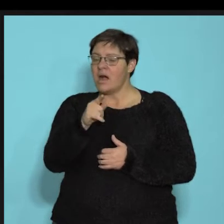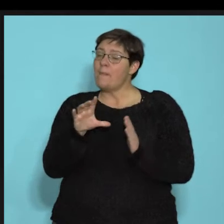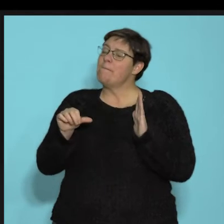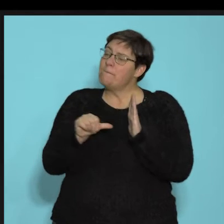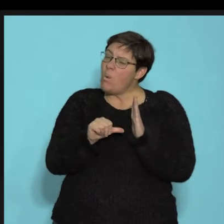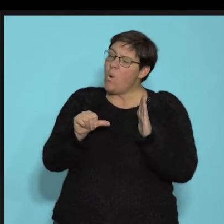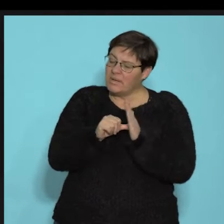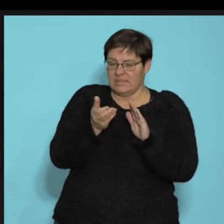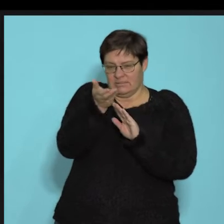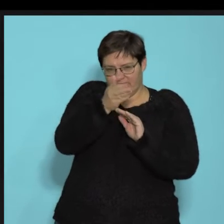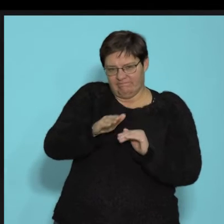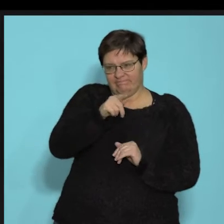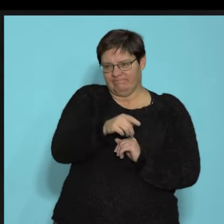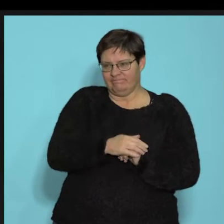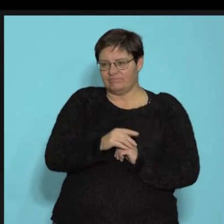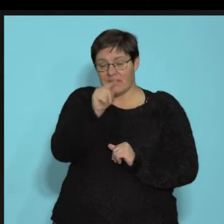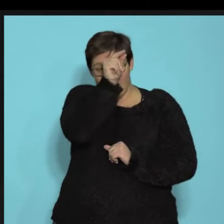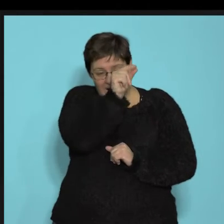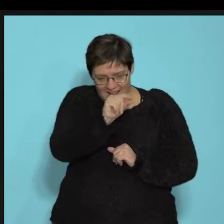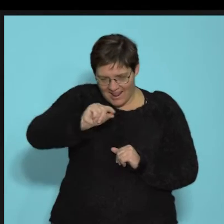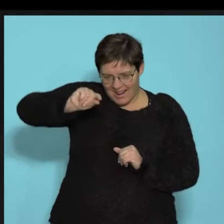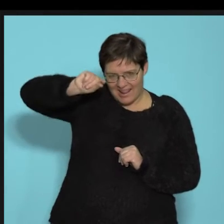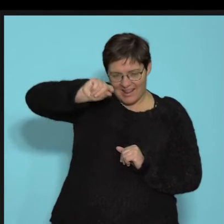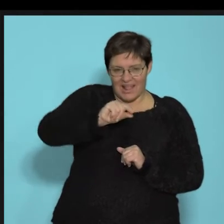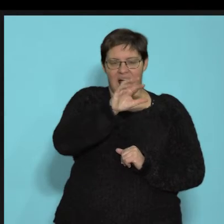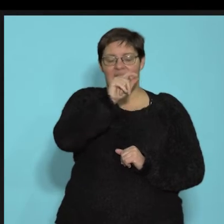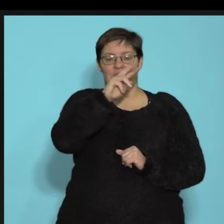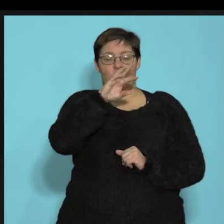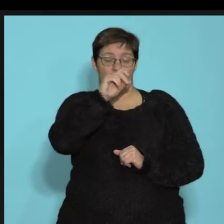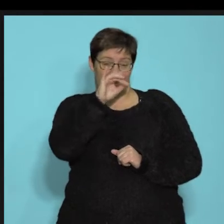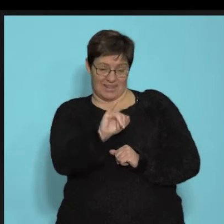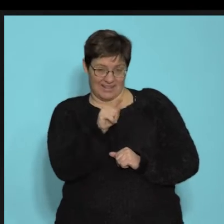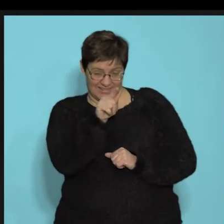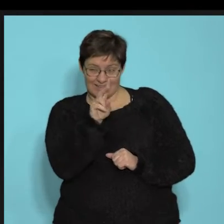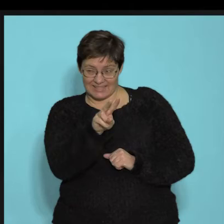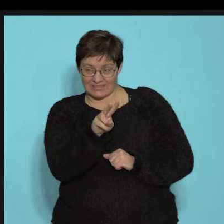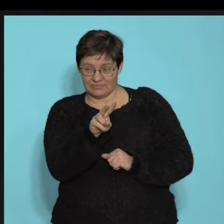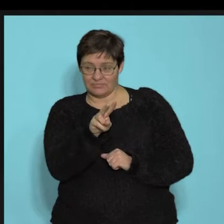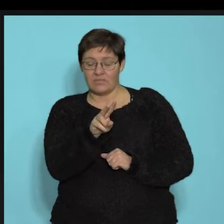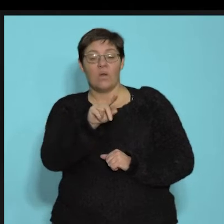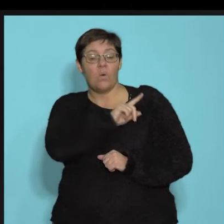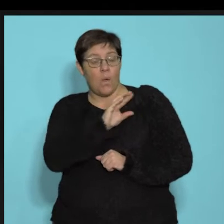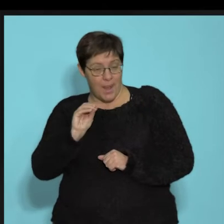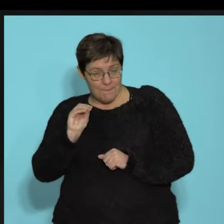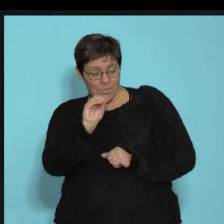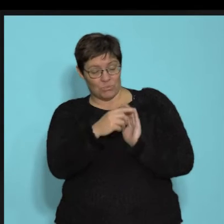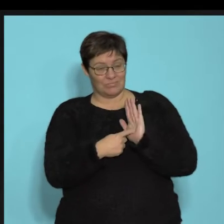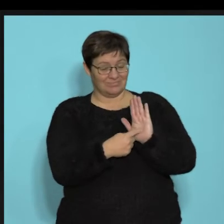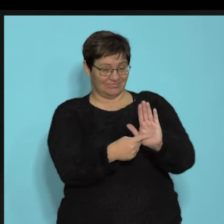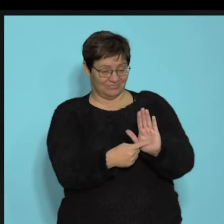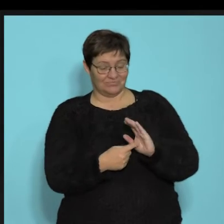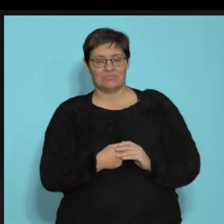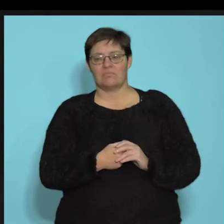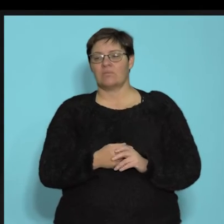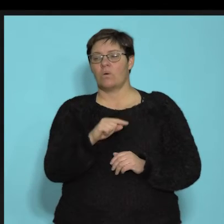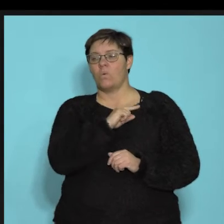a really important layer. This layer is the alveoli over here. And as you can see, the reason I put this diagram